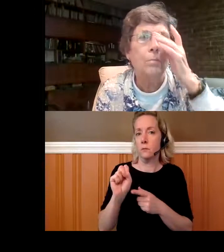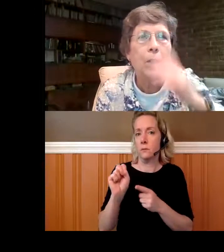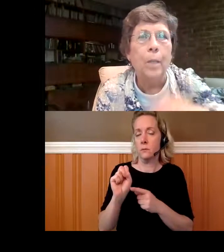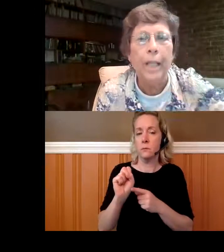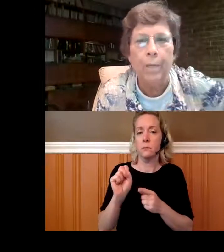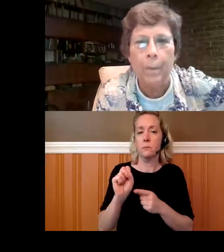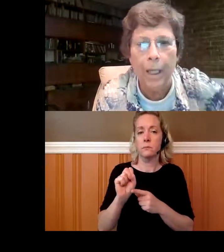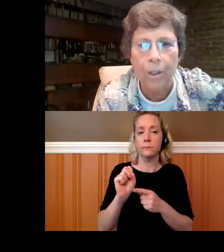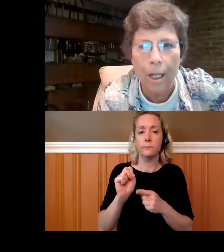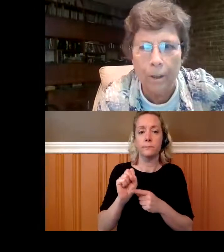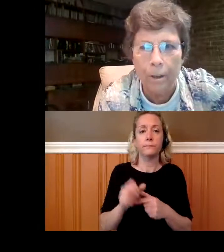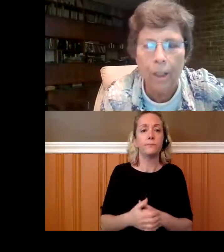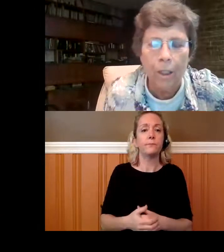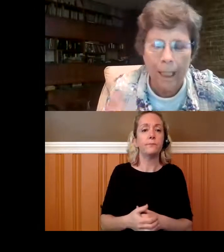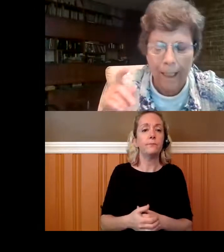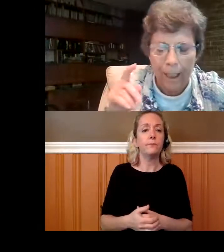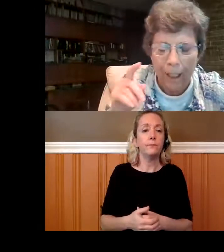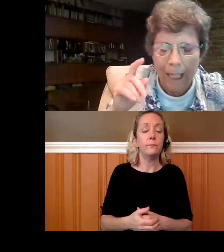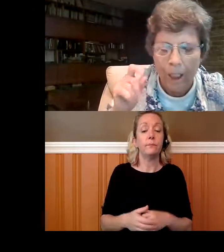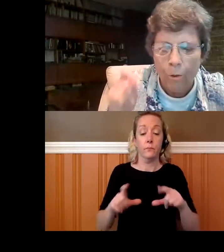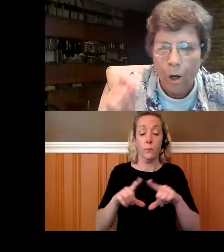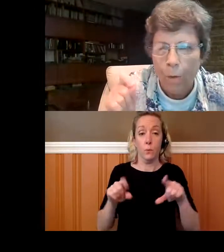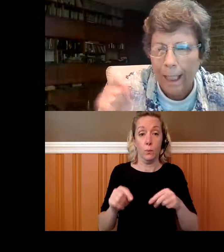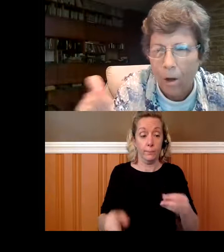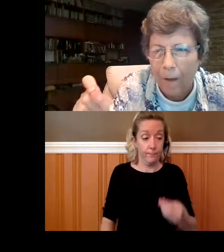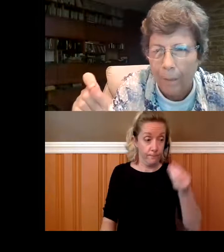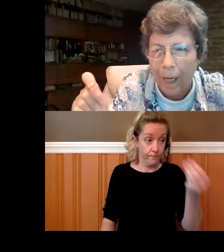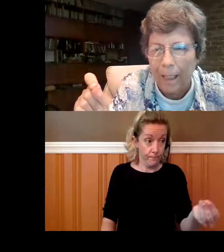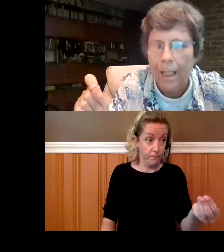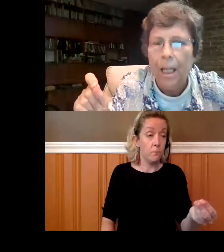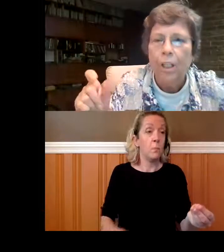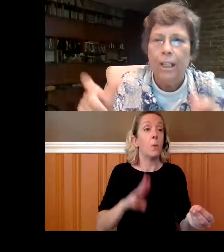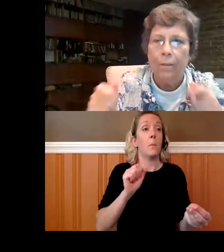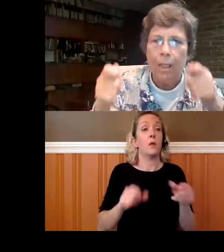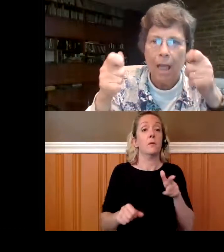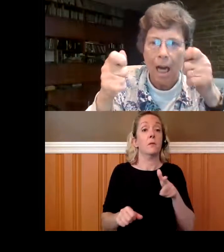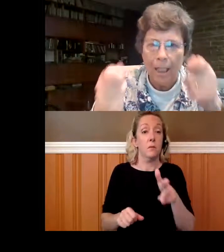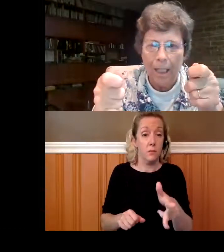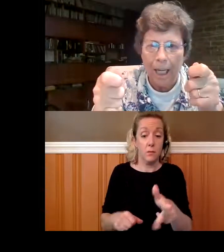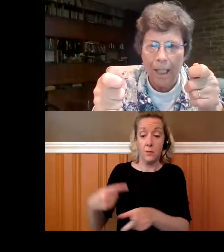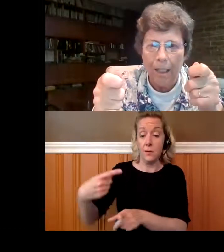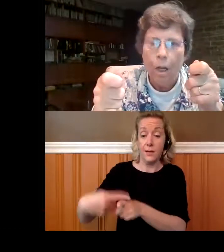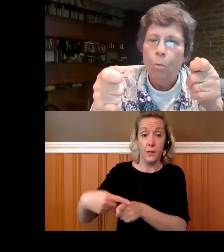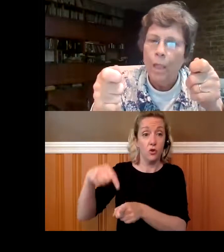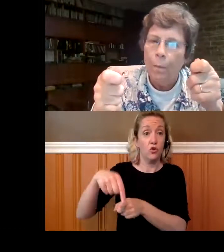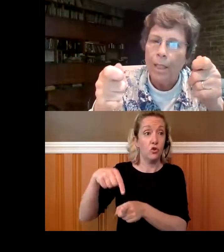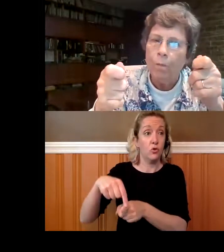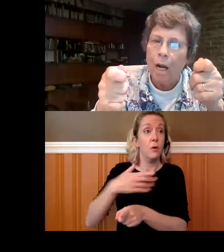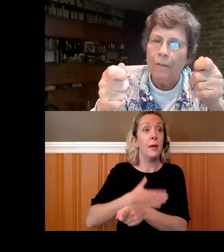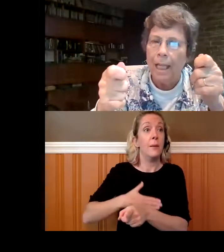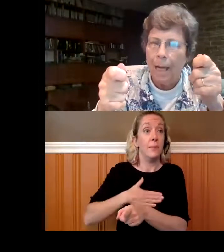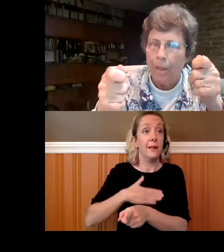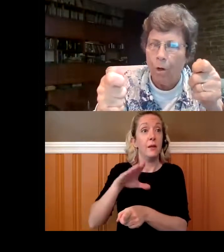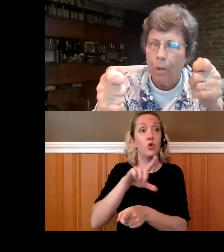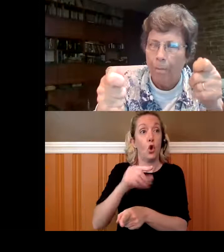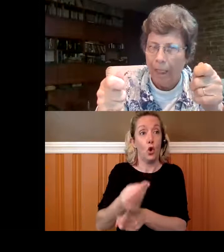you know when to get off the bus. You give them a sign that says, when the bus arrives at Amity Road and Main Street, please return this